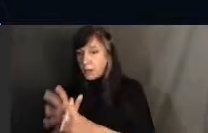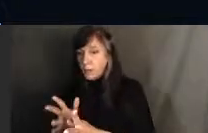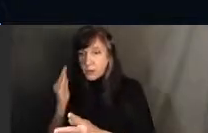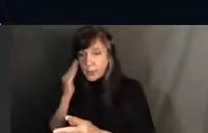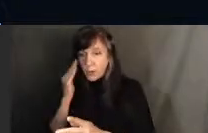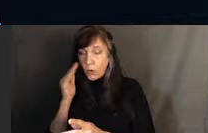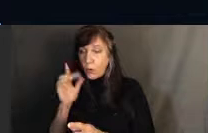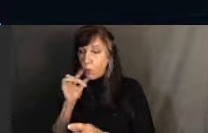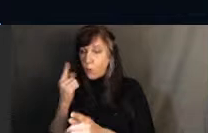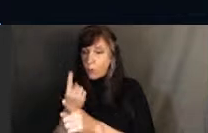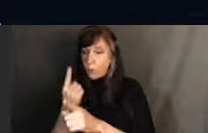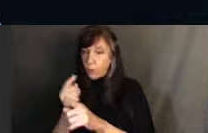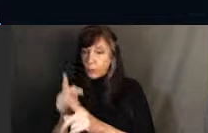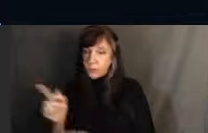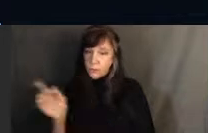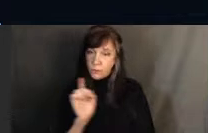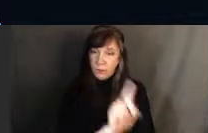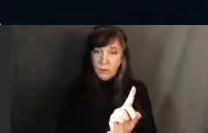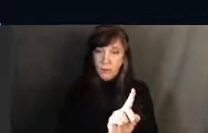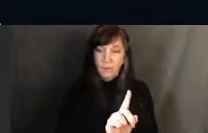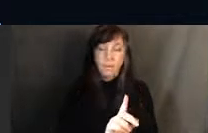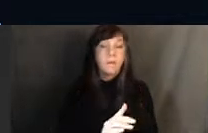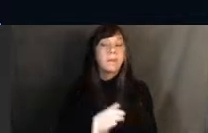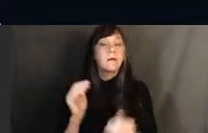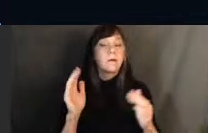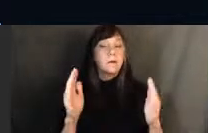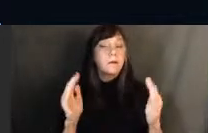Okay, Mr. Xavier Chair? has his hand up. Oh.